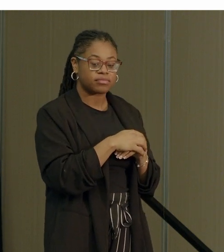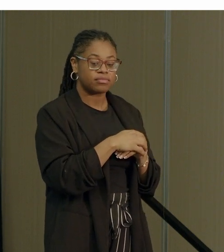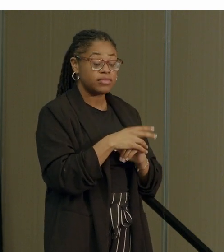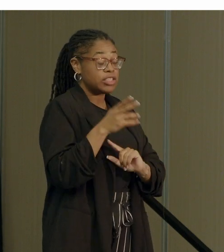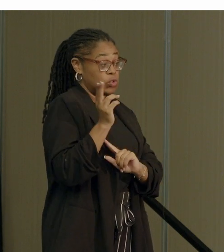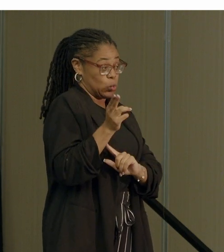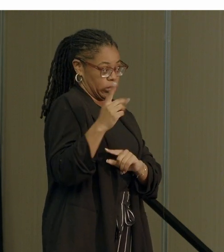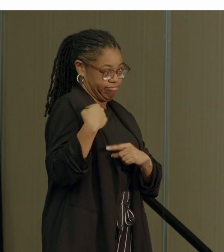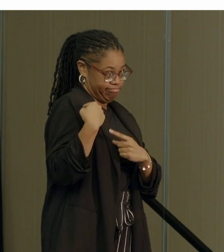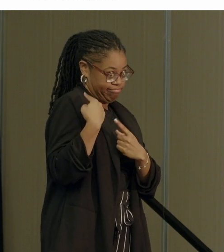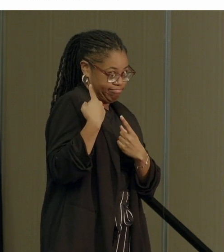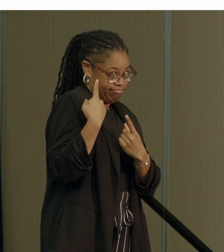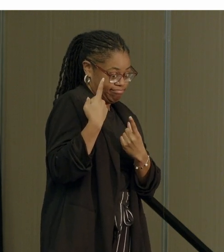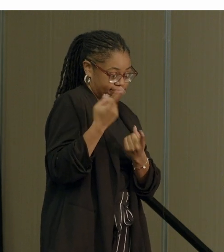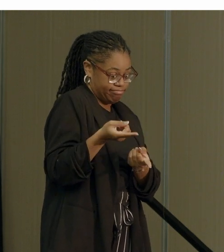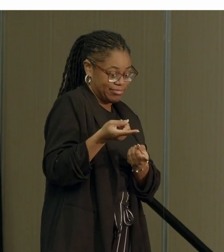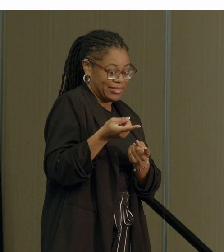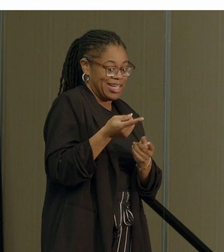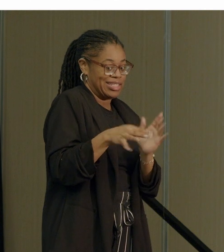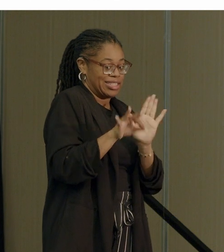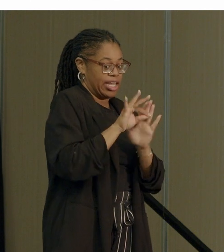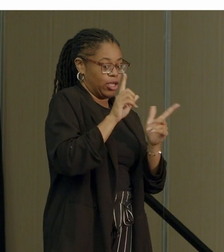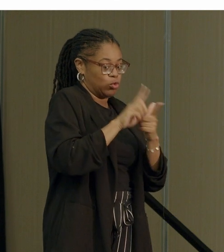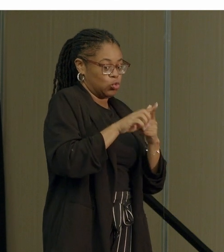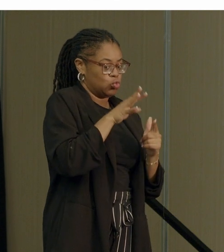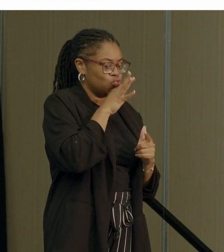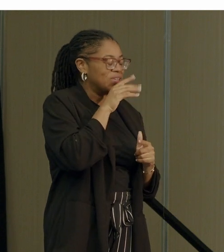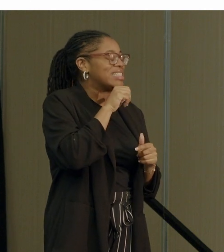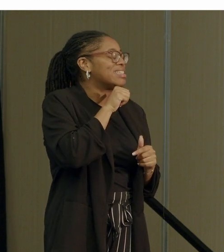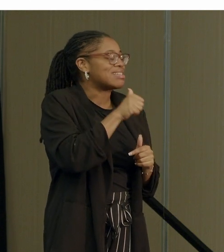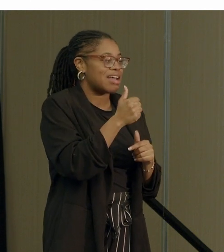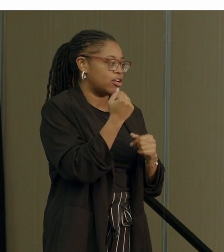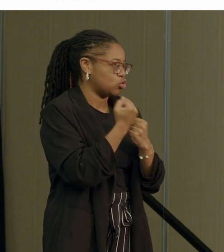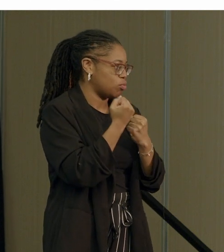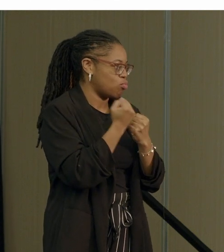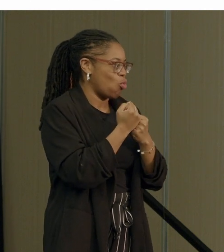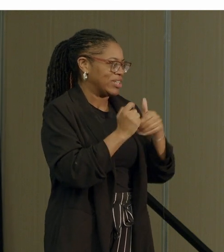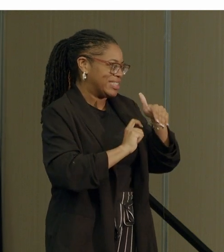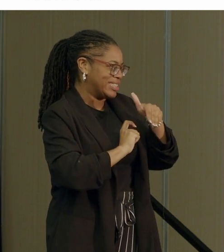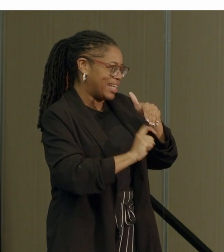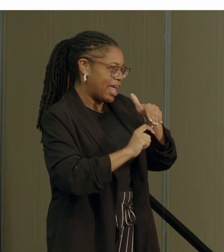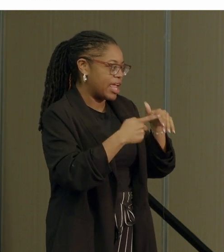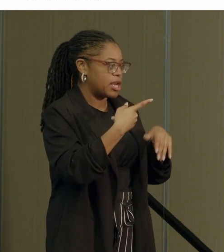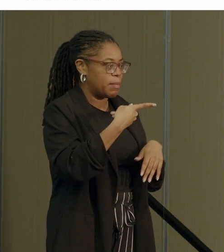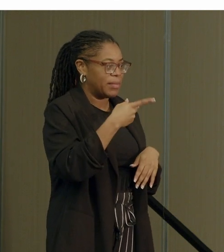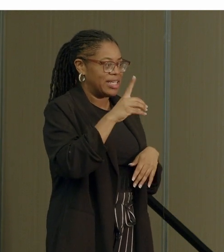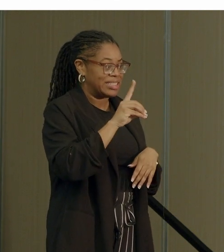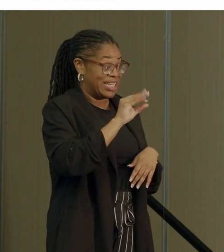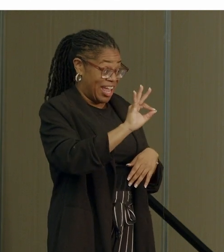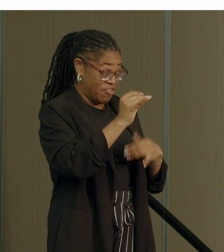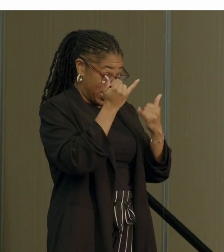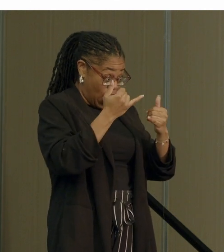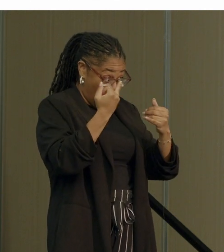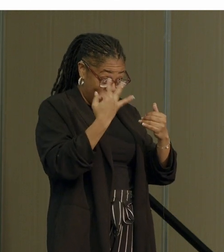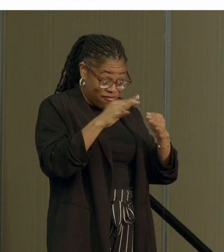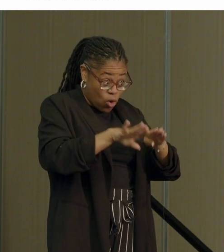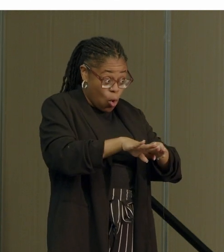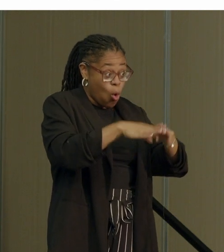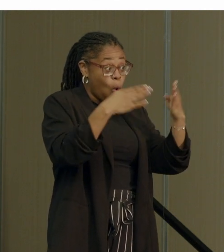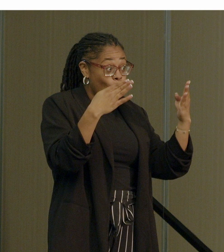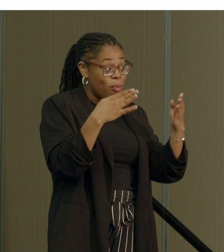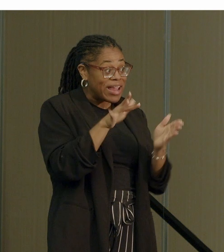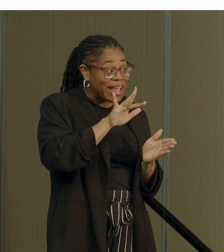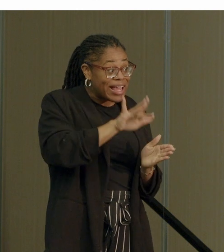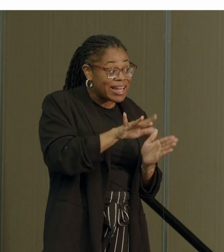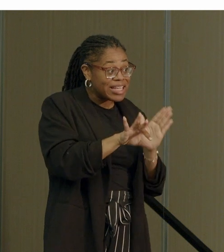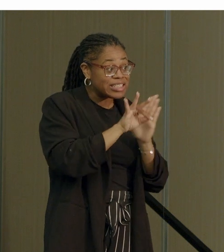Historically, Select to Speak did not support scanned PDFs. Now, if you open a PDF and turn on Select to Speak,